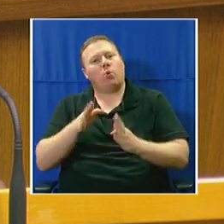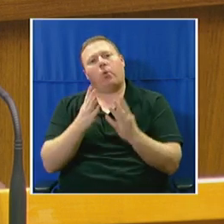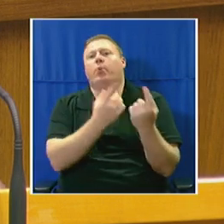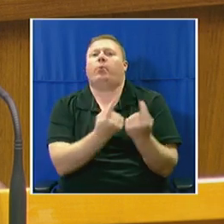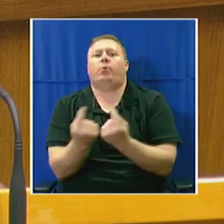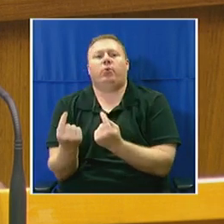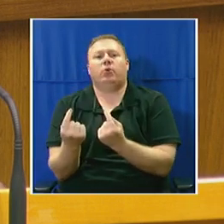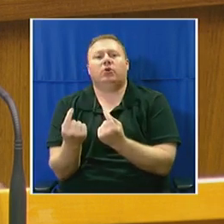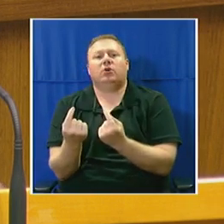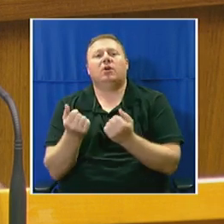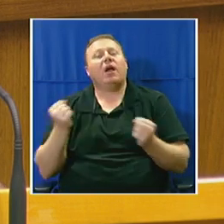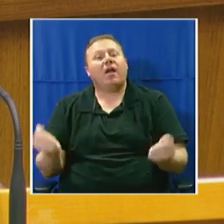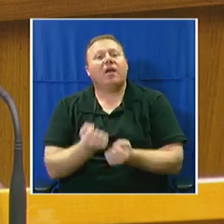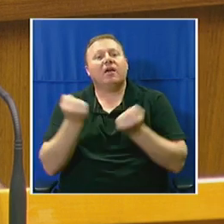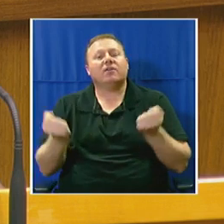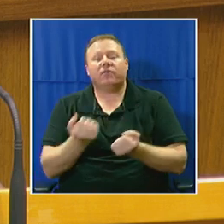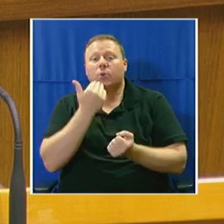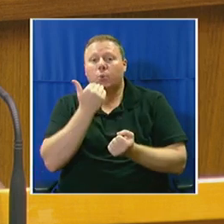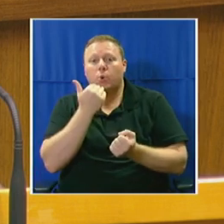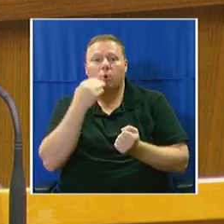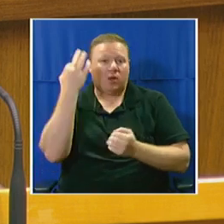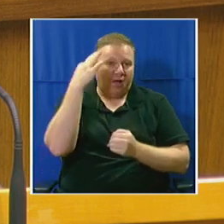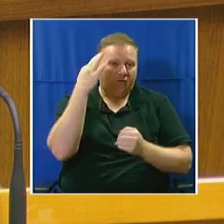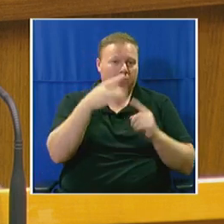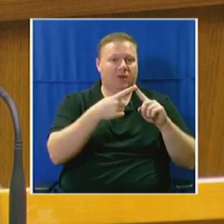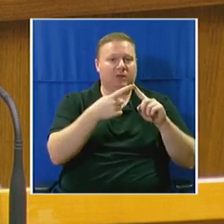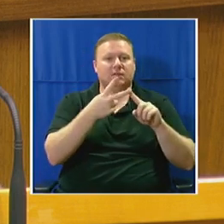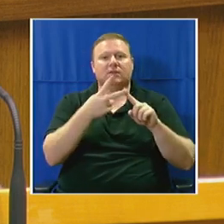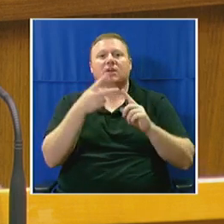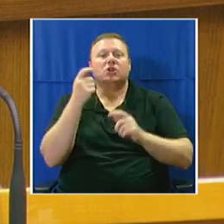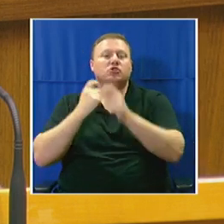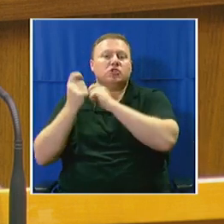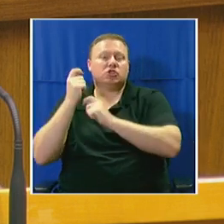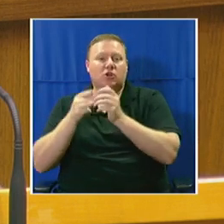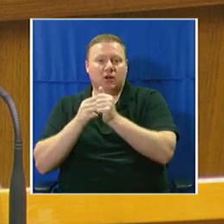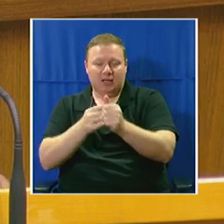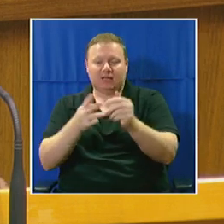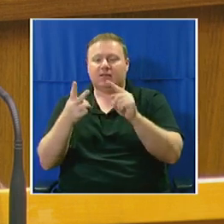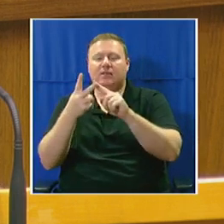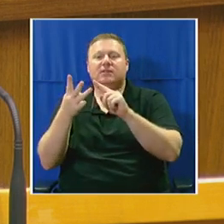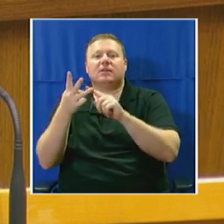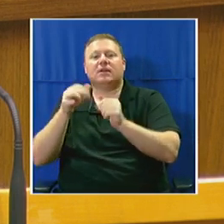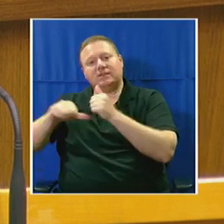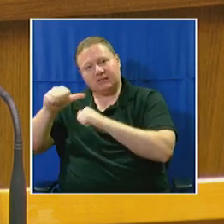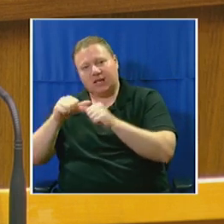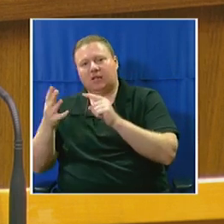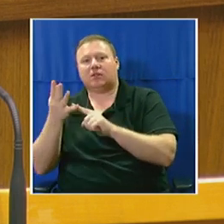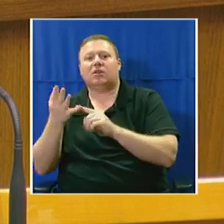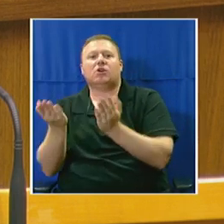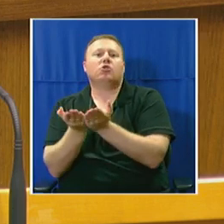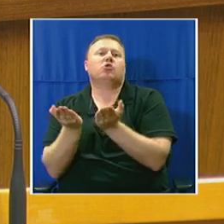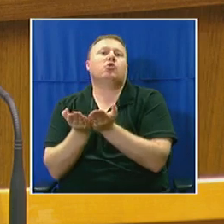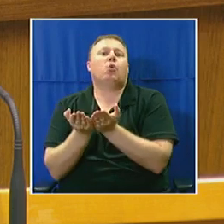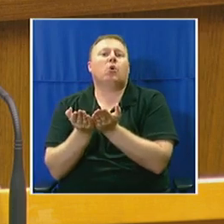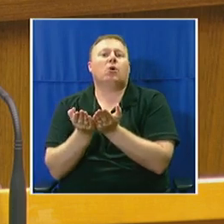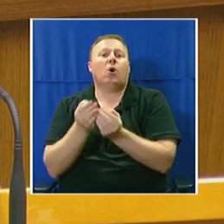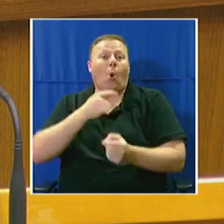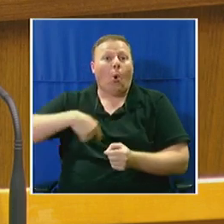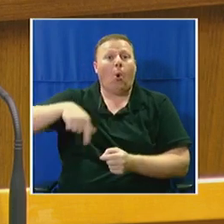Boy Child there must be concerted effort to mold young men of ethical and moral